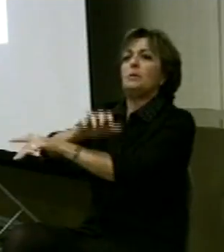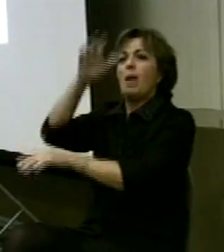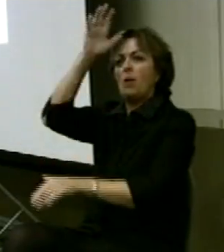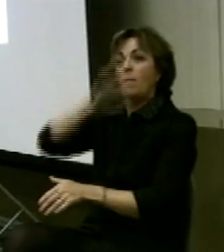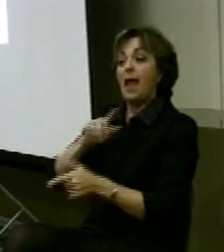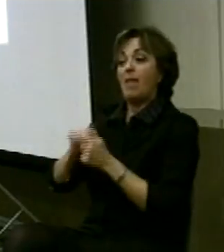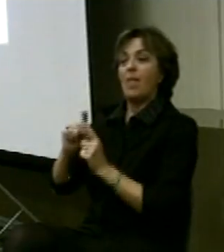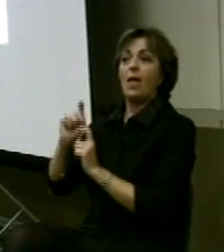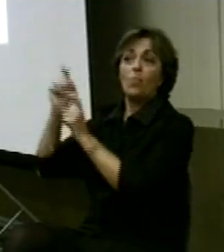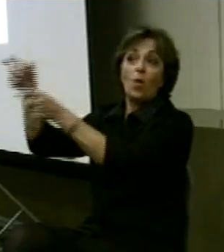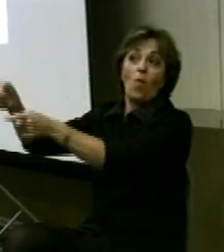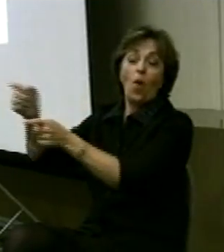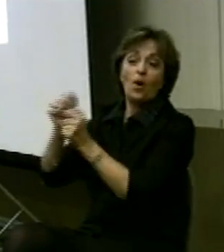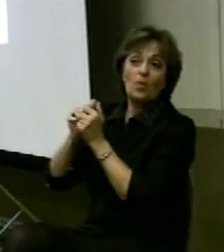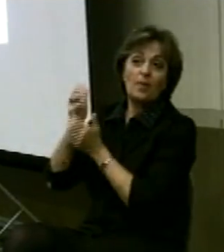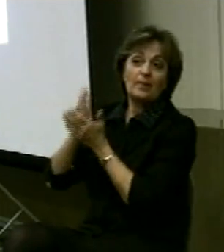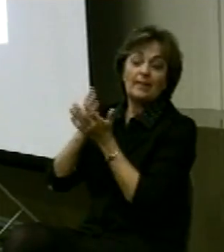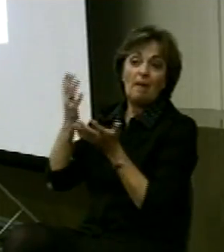rewarded with some kind of